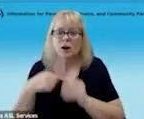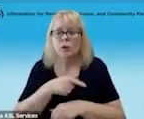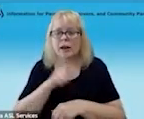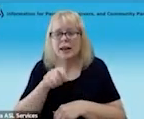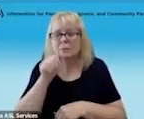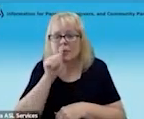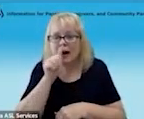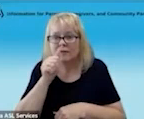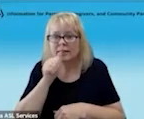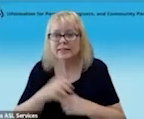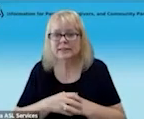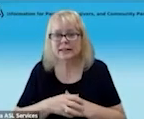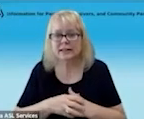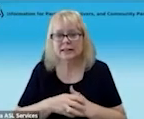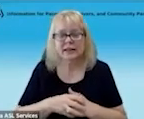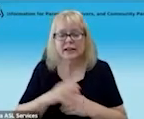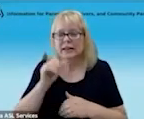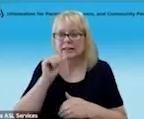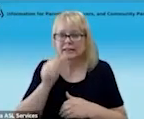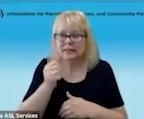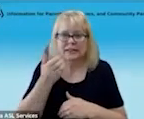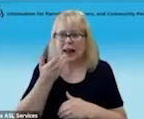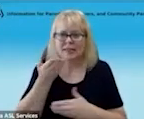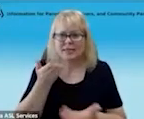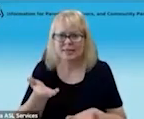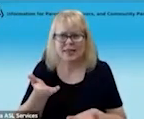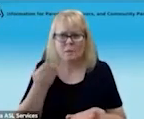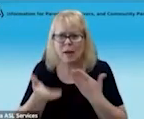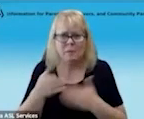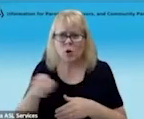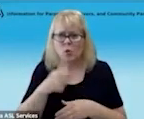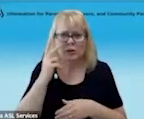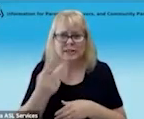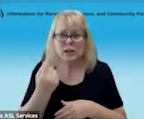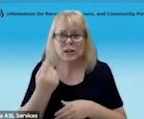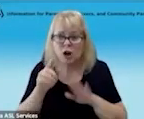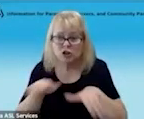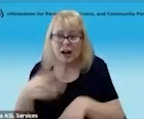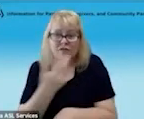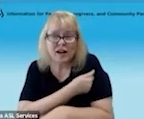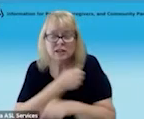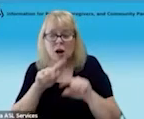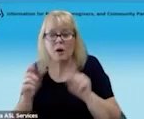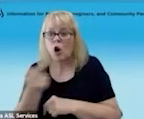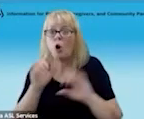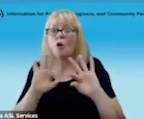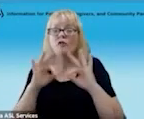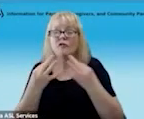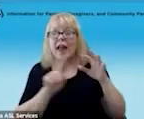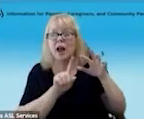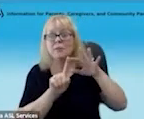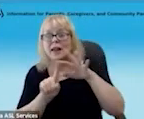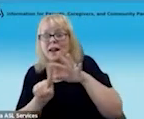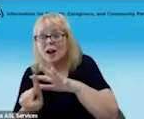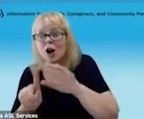important. For example, when you see a Latino family coming to the vaccine clinics, the example of, you know, we need